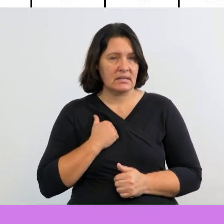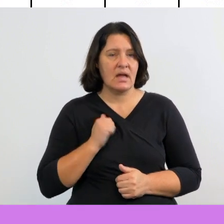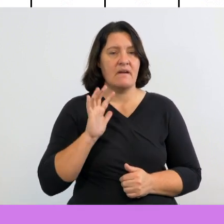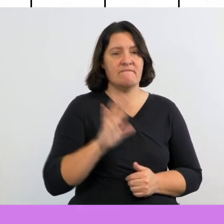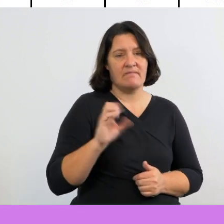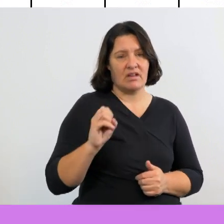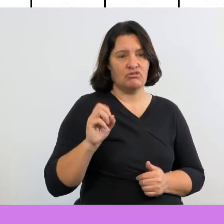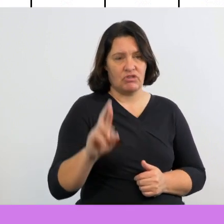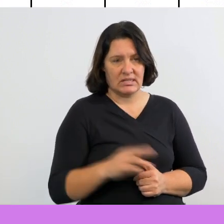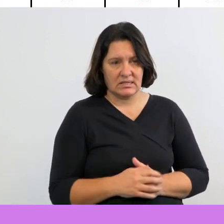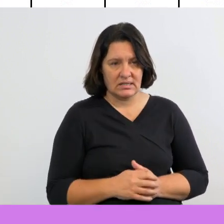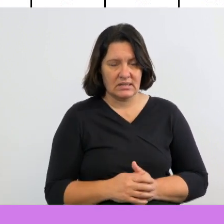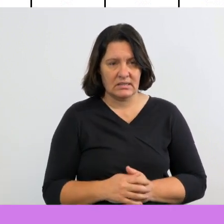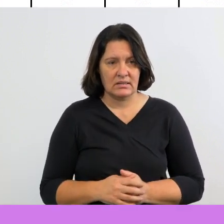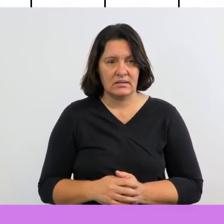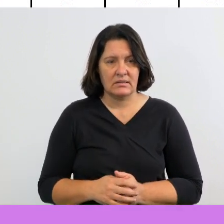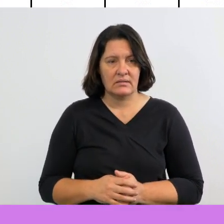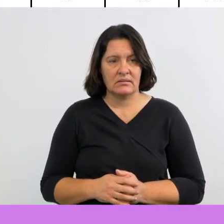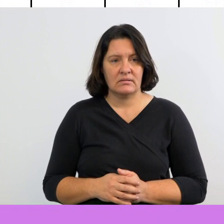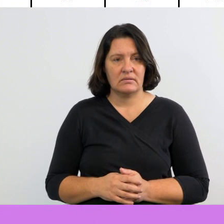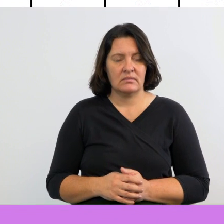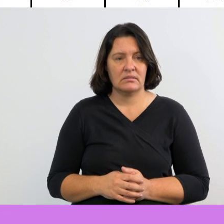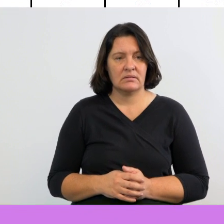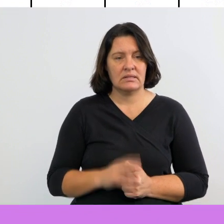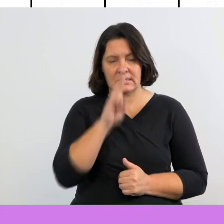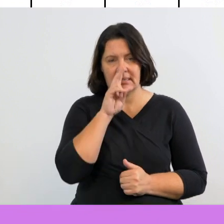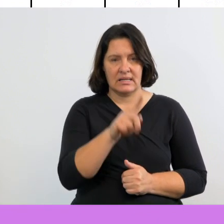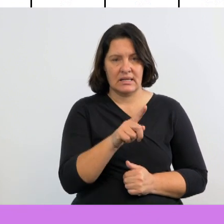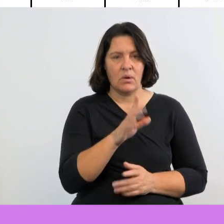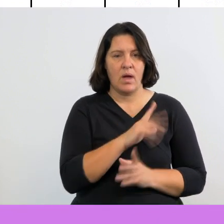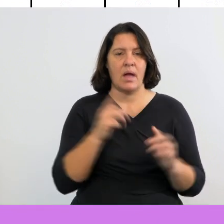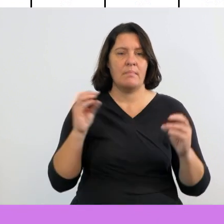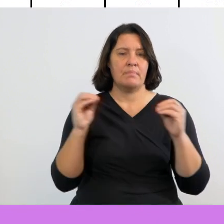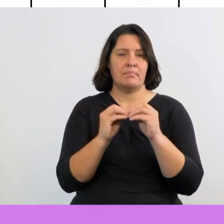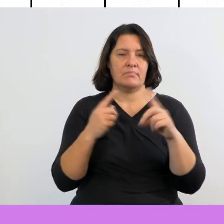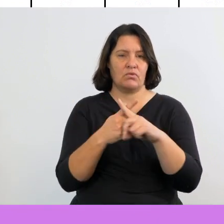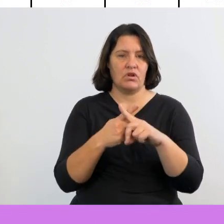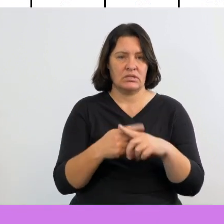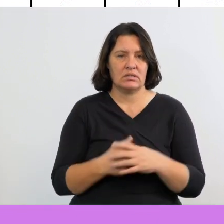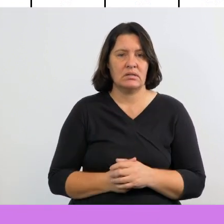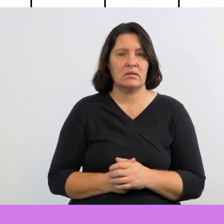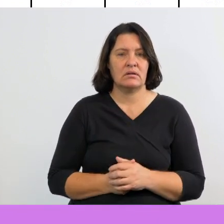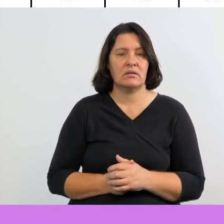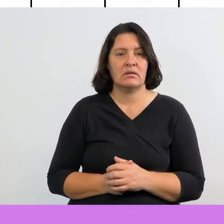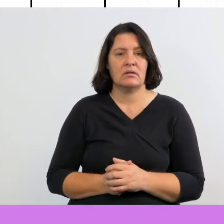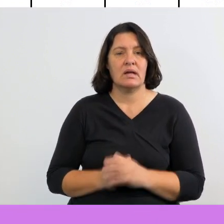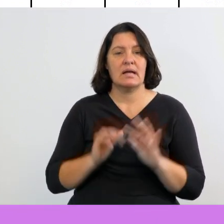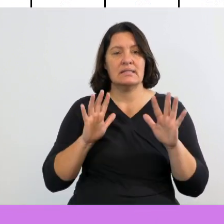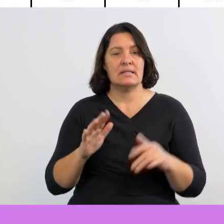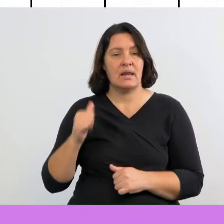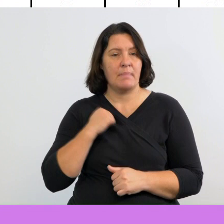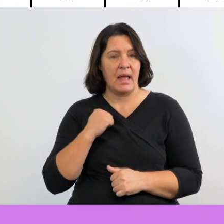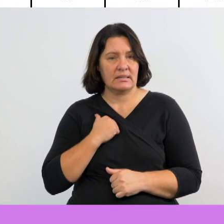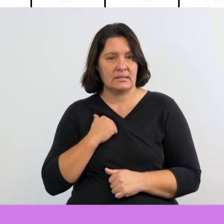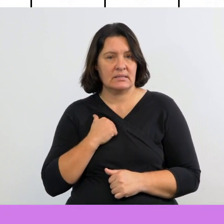will be 500 rand. That is straightforward. 5 bags, 500. Can you see? So it's where they meet. Okay, intersect.